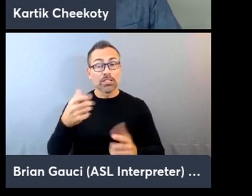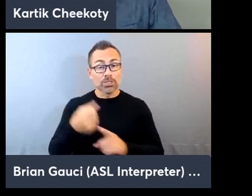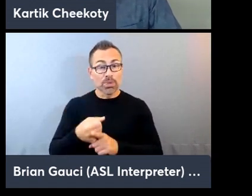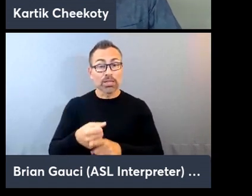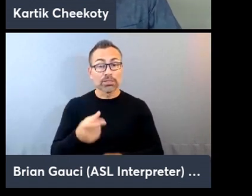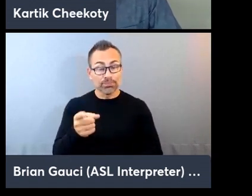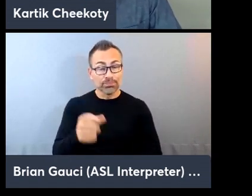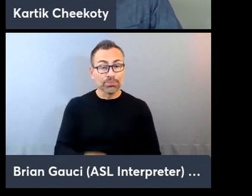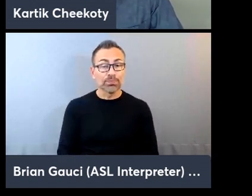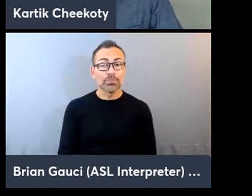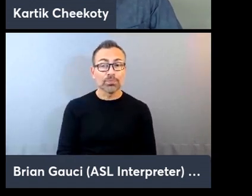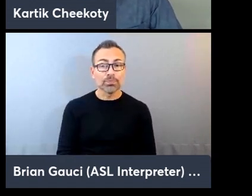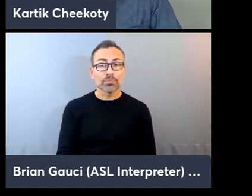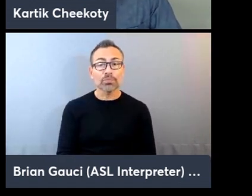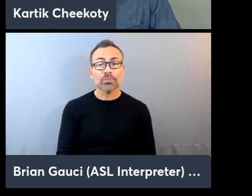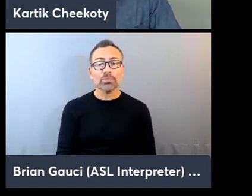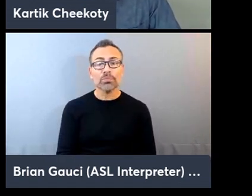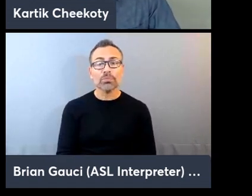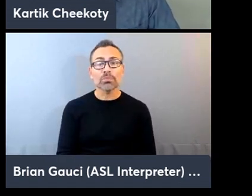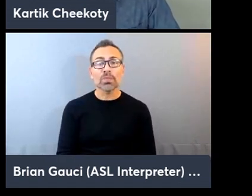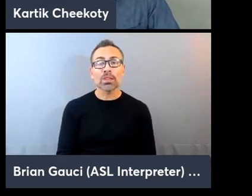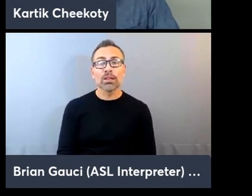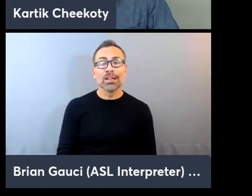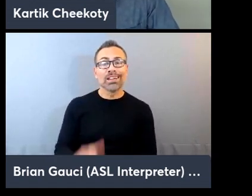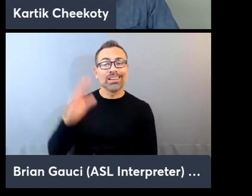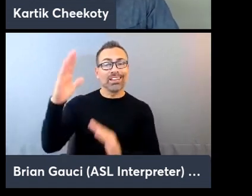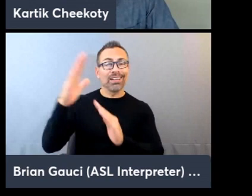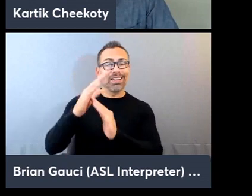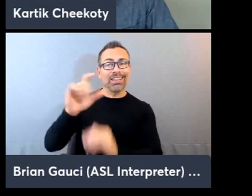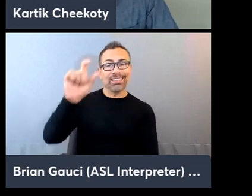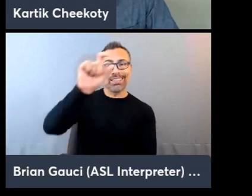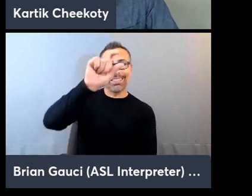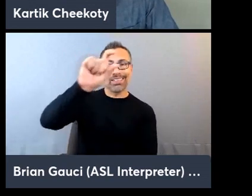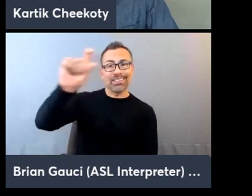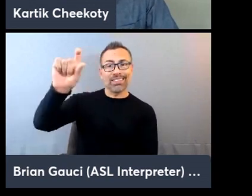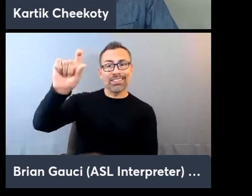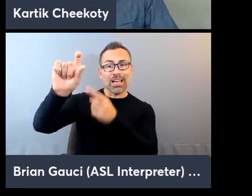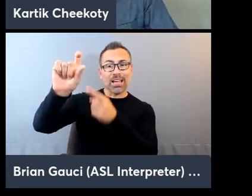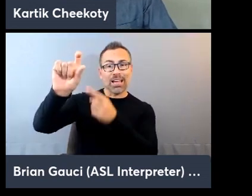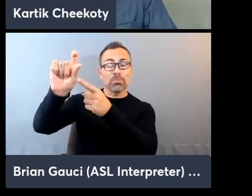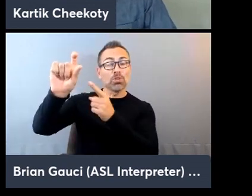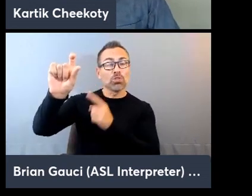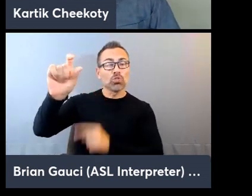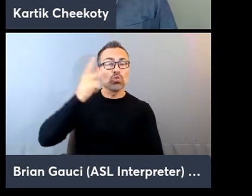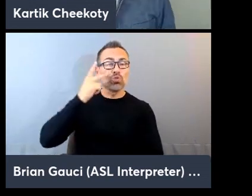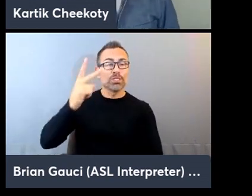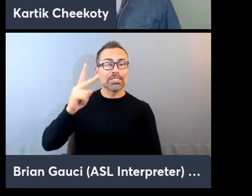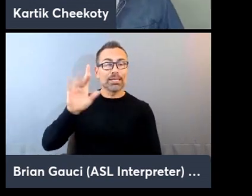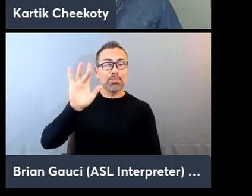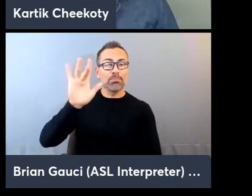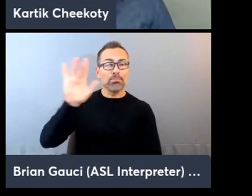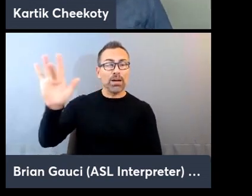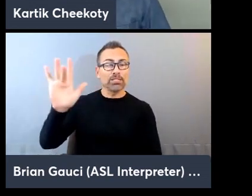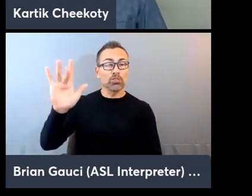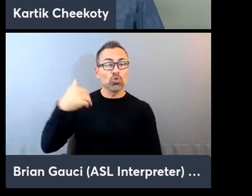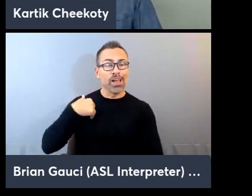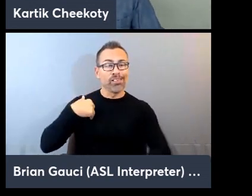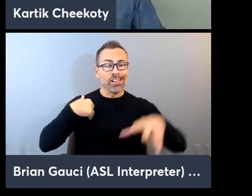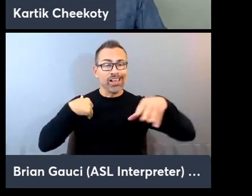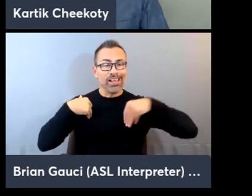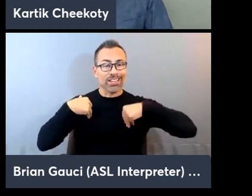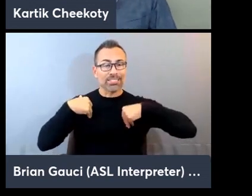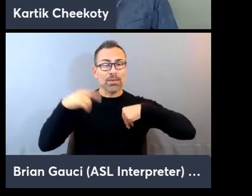recommendation. It's from here that you're going to be able to accept and reject a recommendation. So this is not a